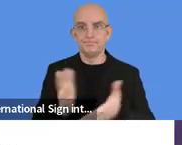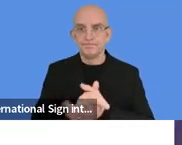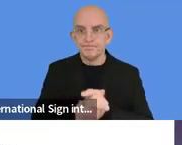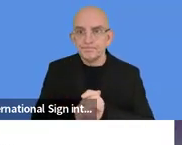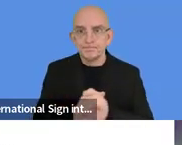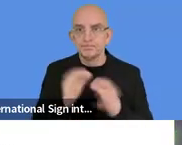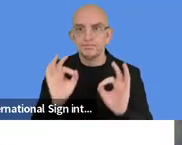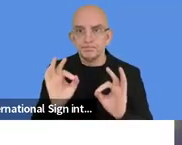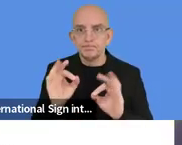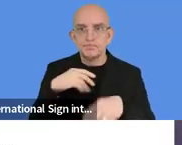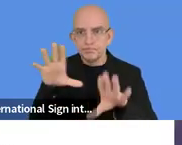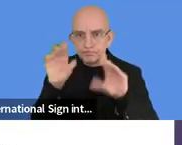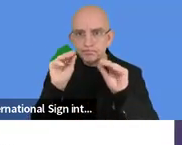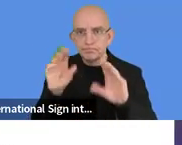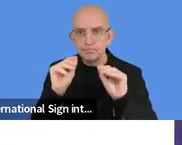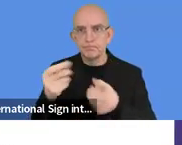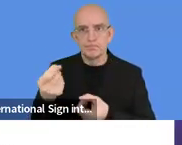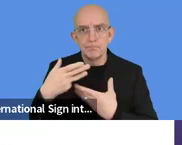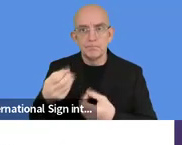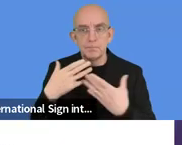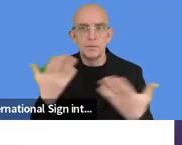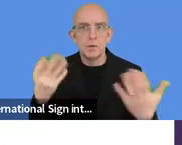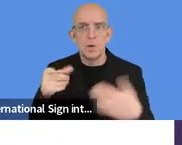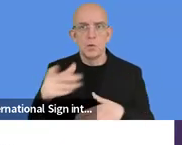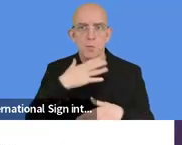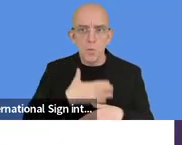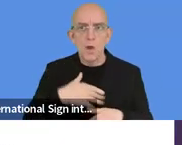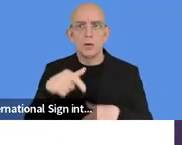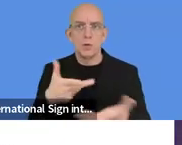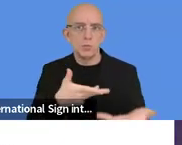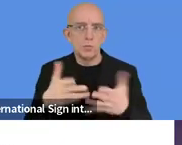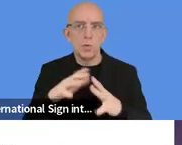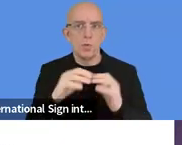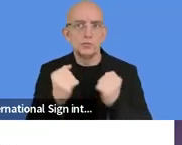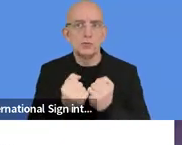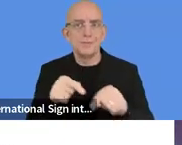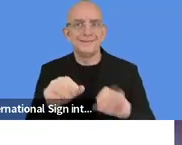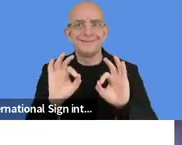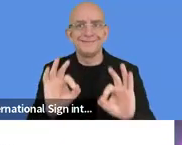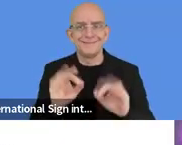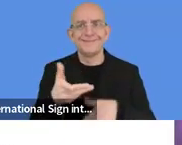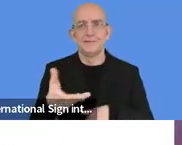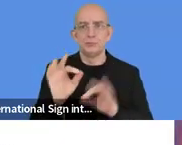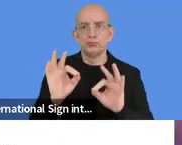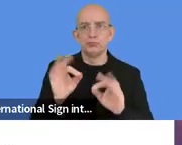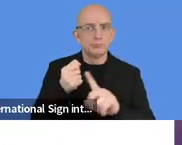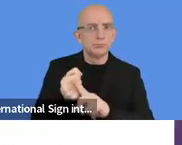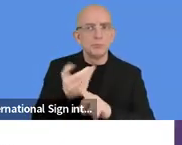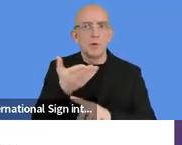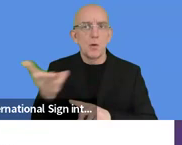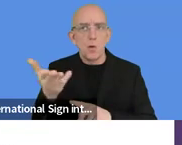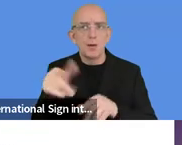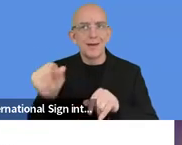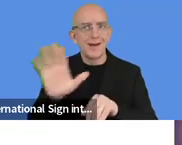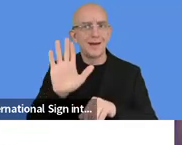telling me, because I know that they were going to want this workshop to be really, really impactful for their employees. So I'm taking notes and notes and